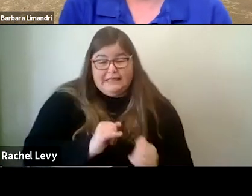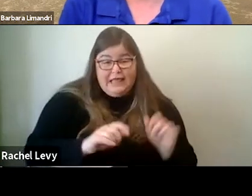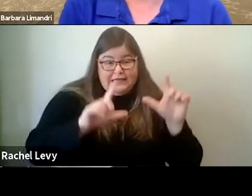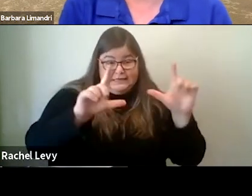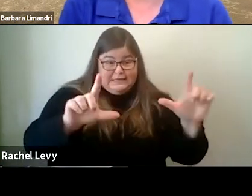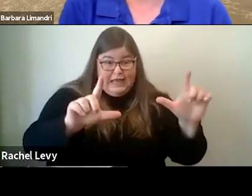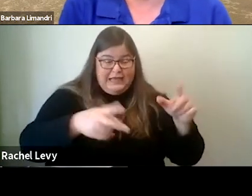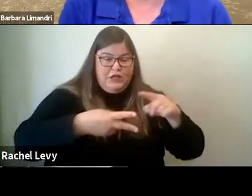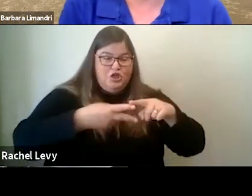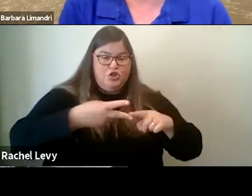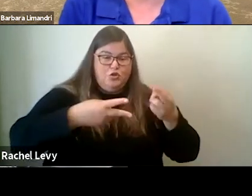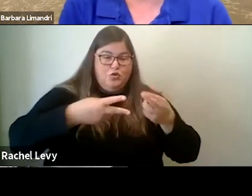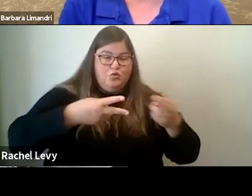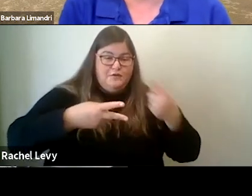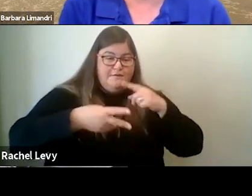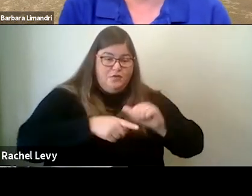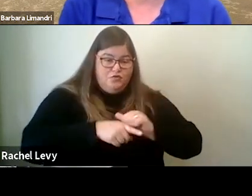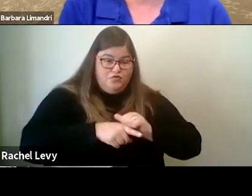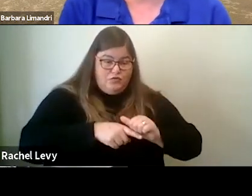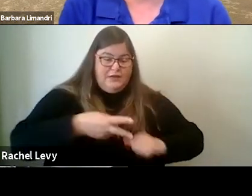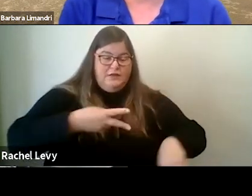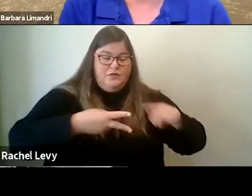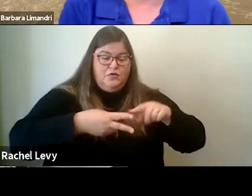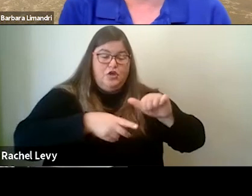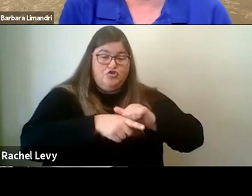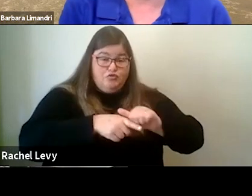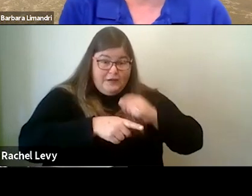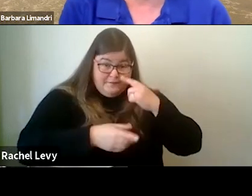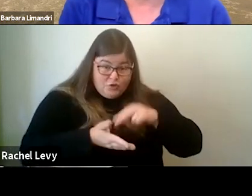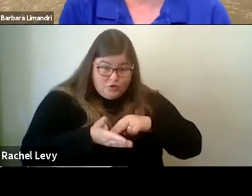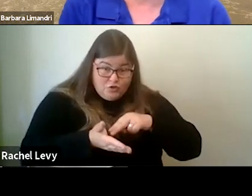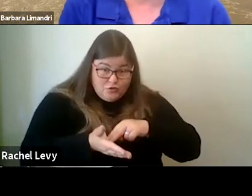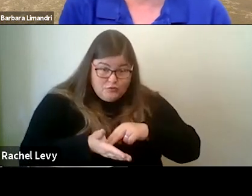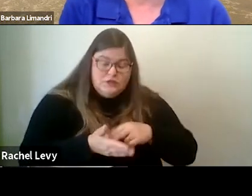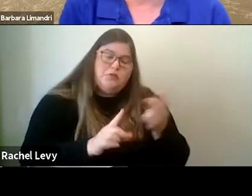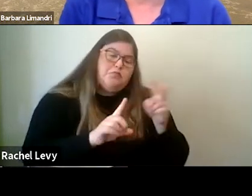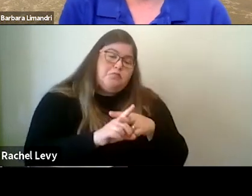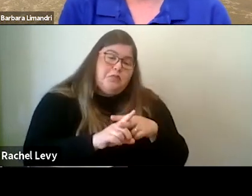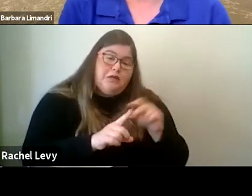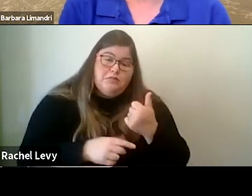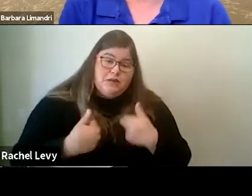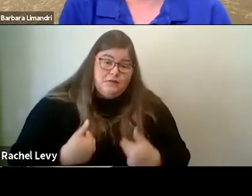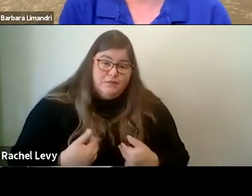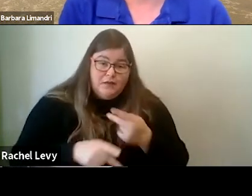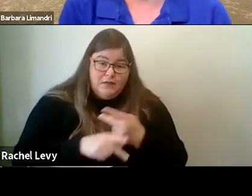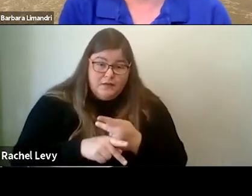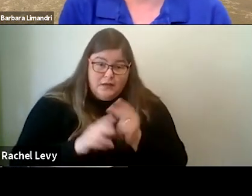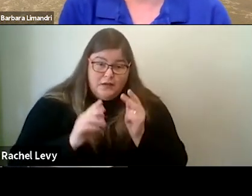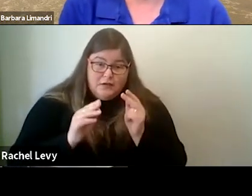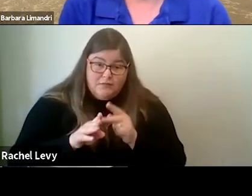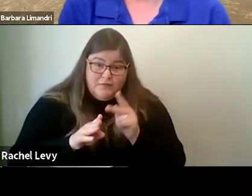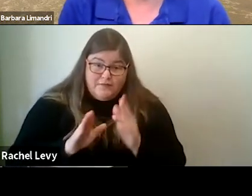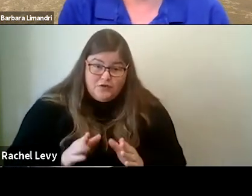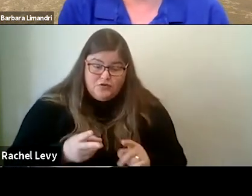training. And one is for training for nurses, which is also applicable to any healthcare professional, and the other is for